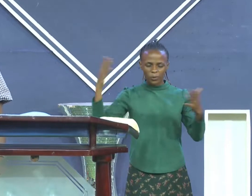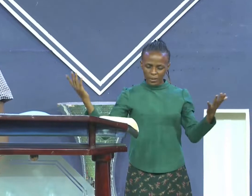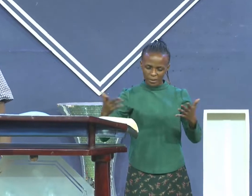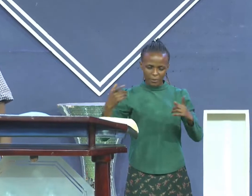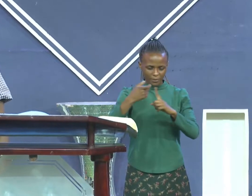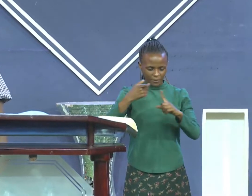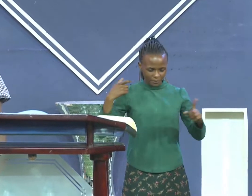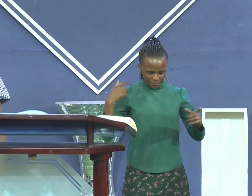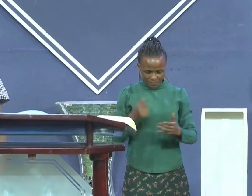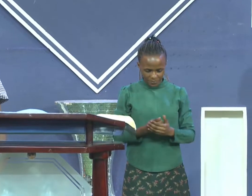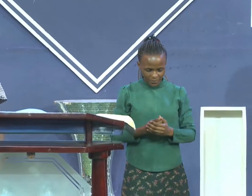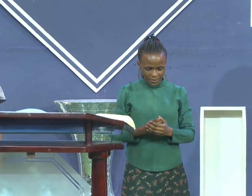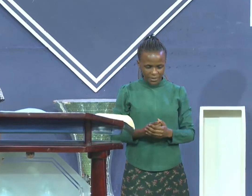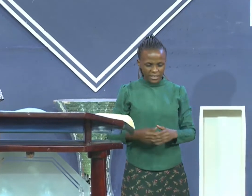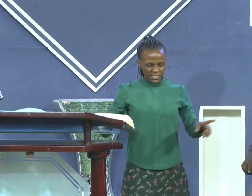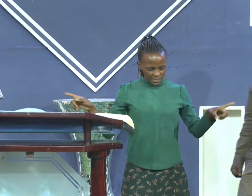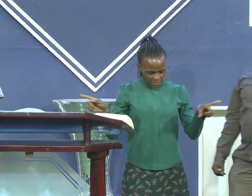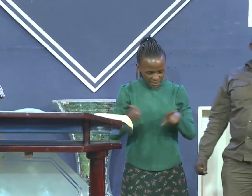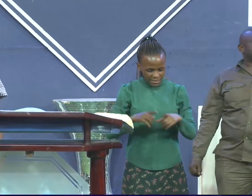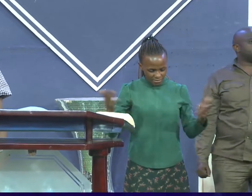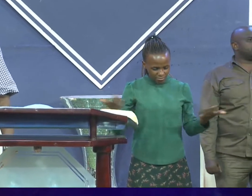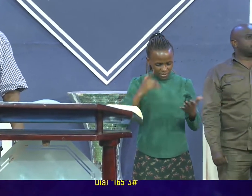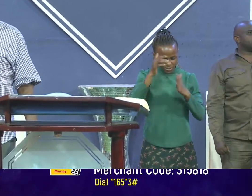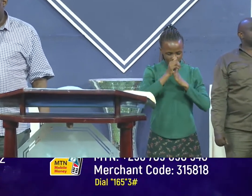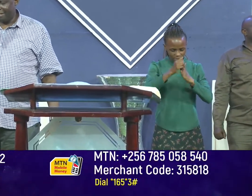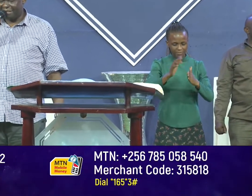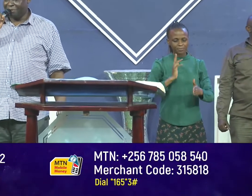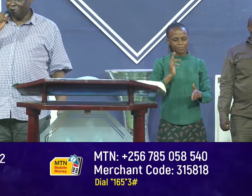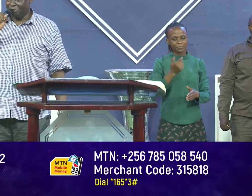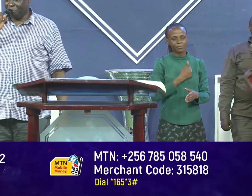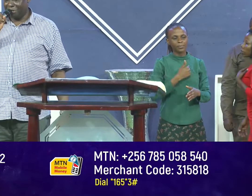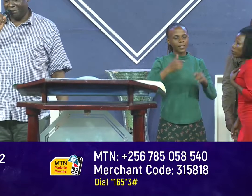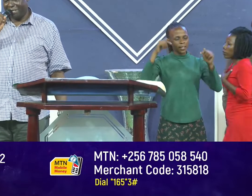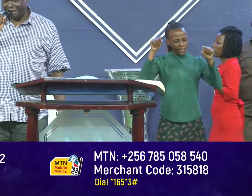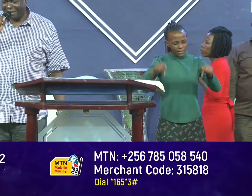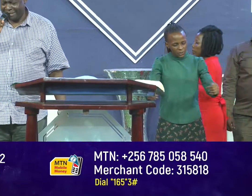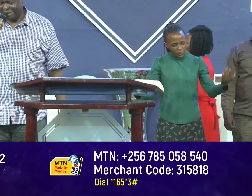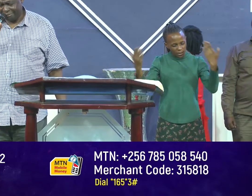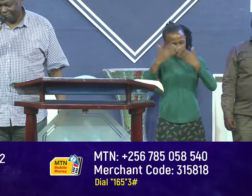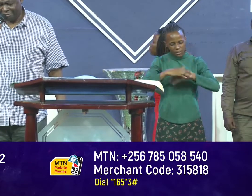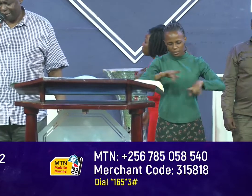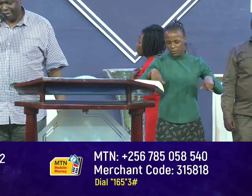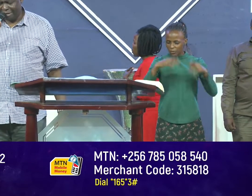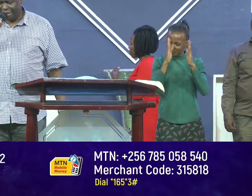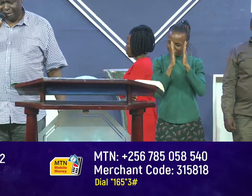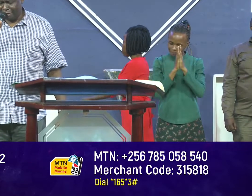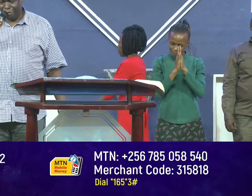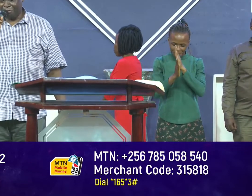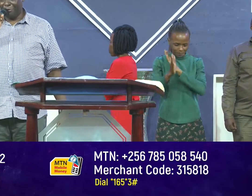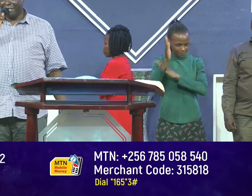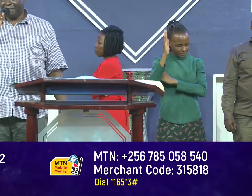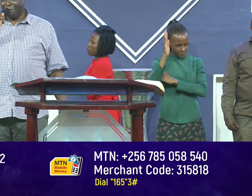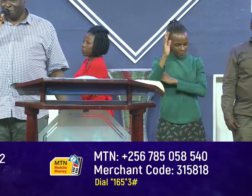you for where we're coming from. Ne ku lw'eyo gye tutwala. And for where you're taking us. Ekiro kino tusabye taata. And tonight we pray,